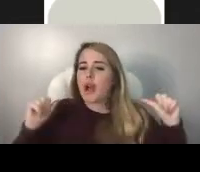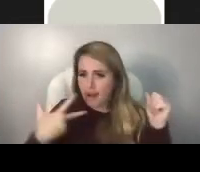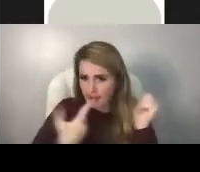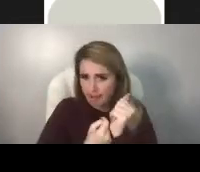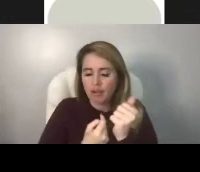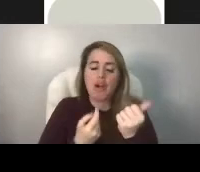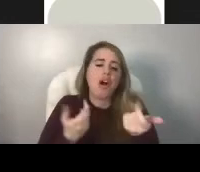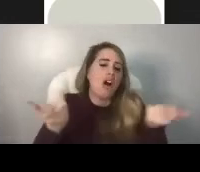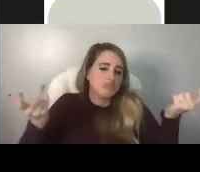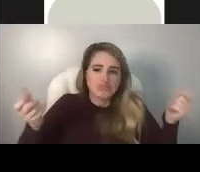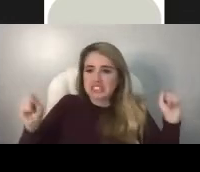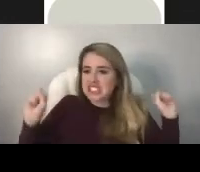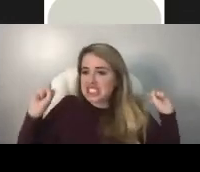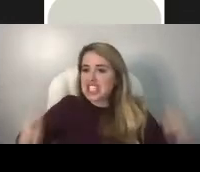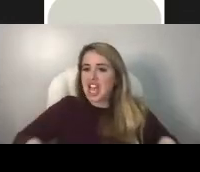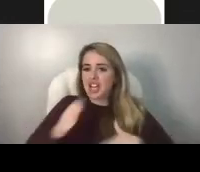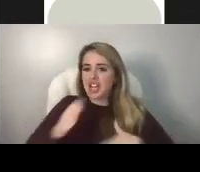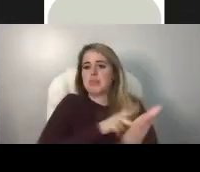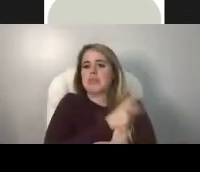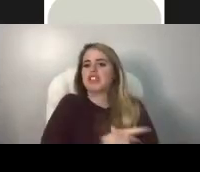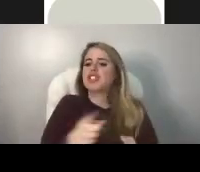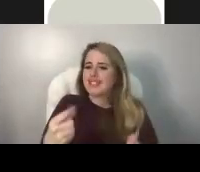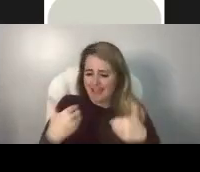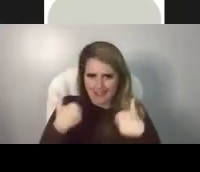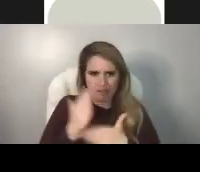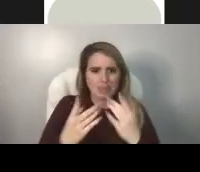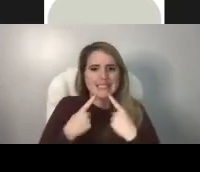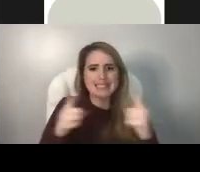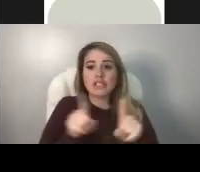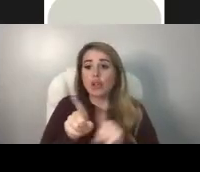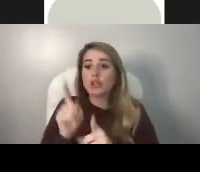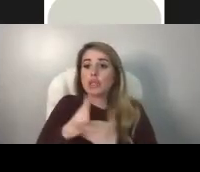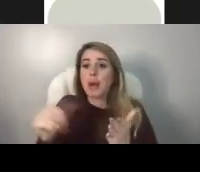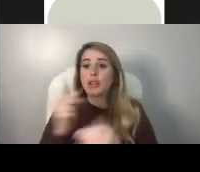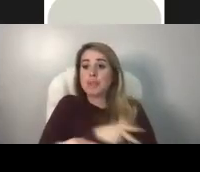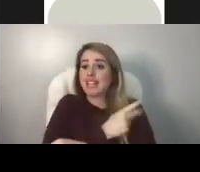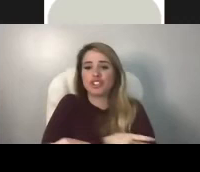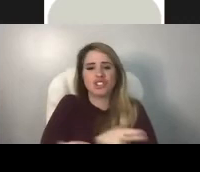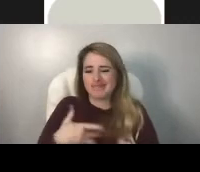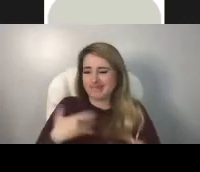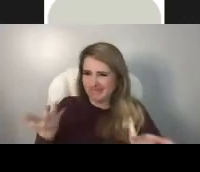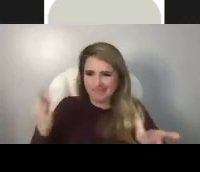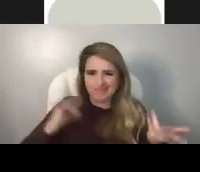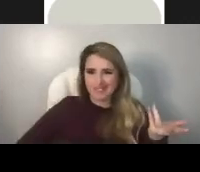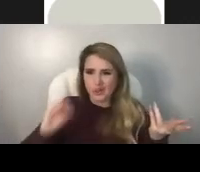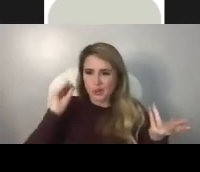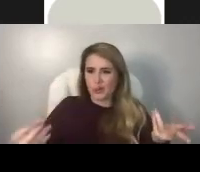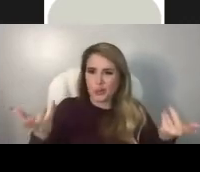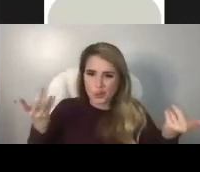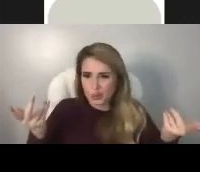not unreasonable. I've had some patients who've had some success. I've also had a lot of patients where it hasn't helped.